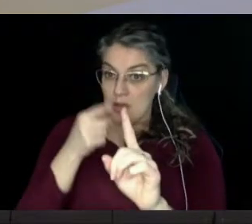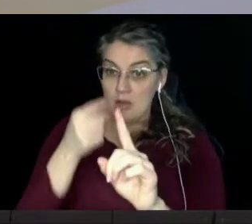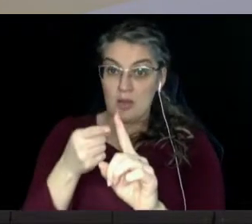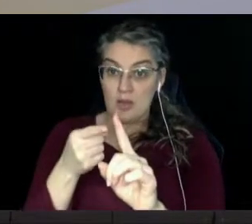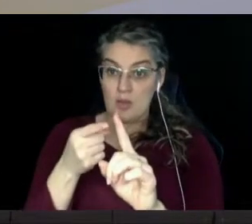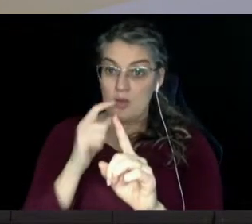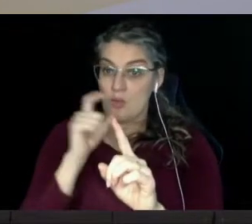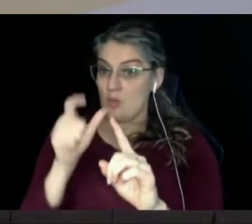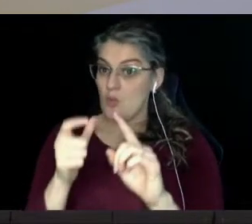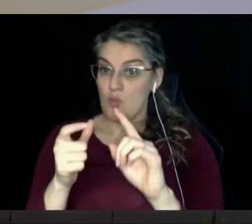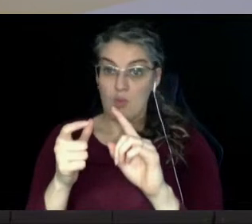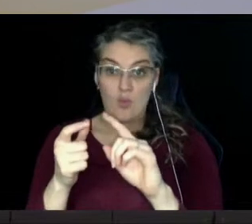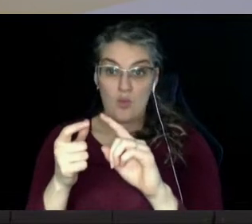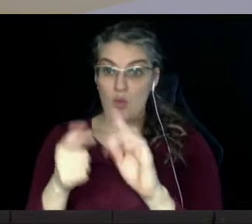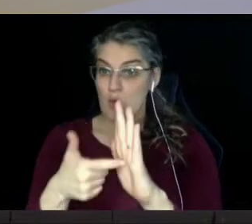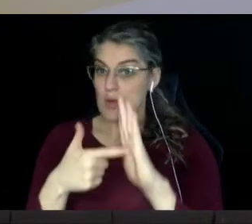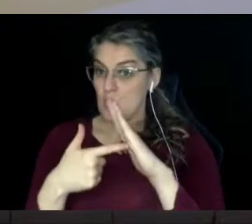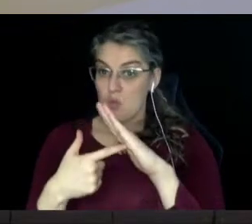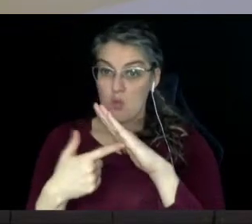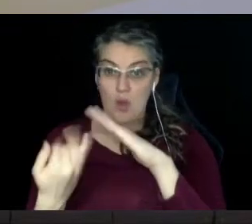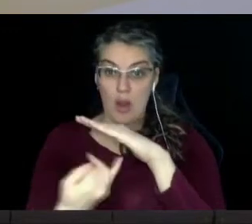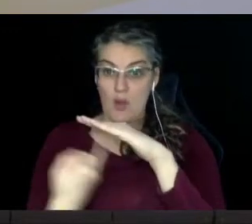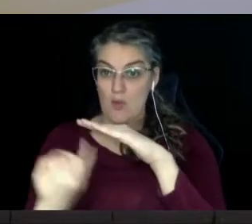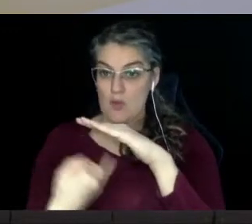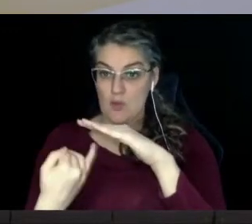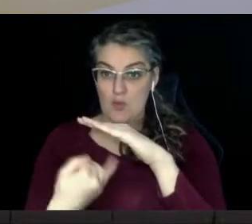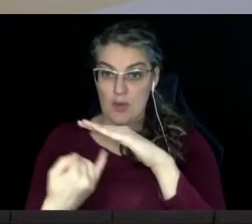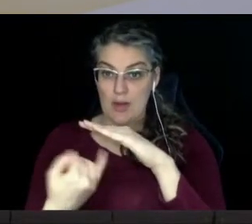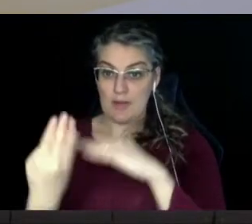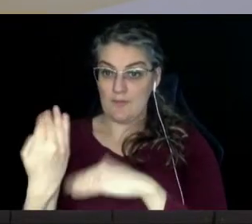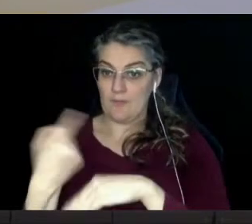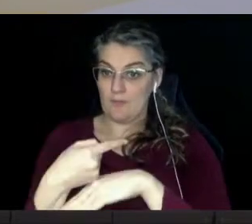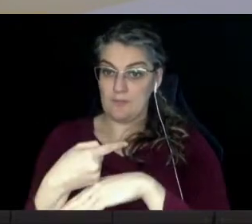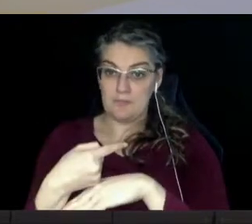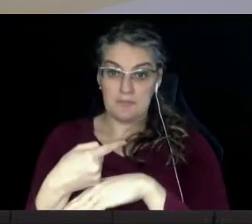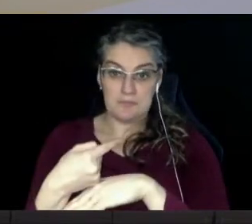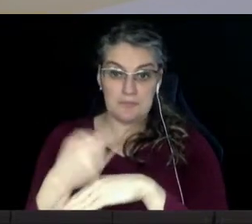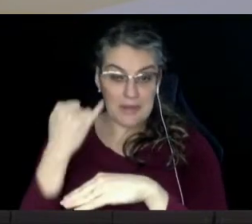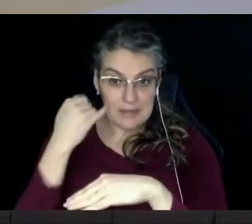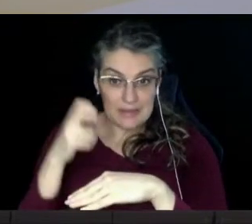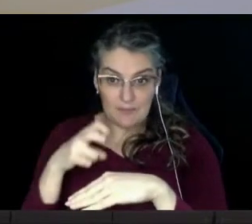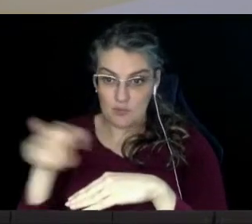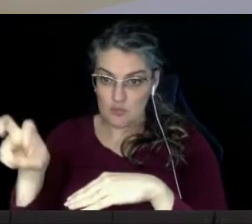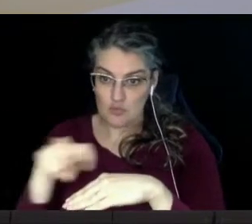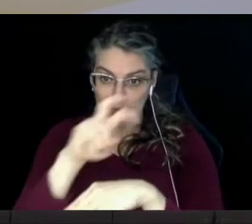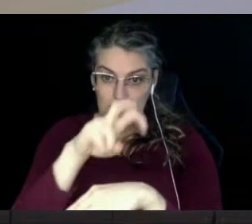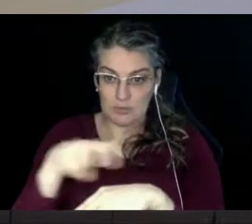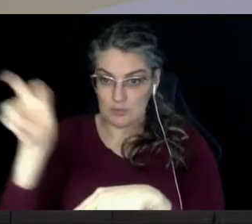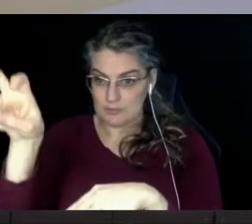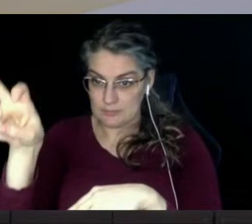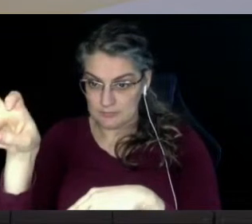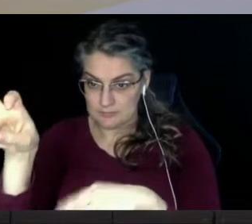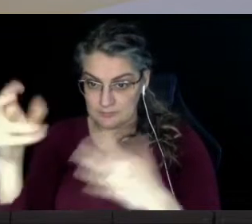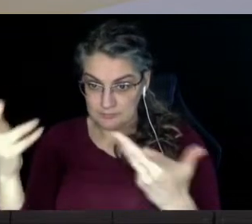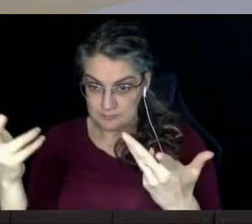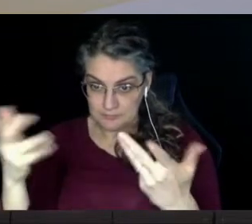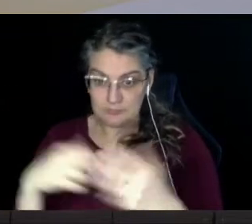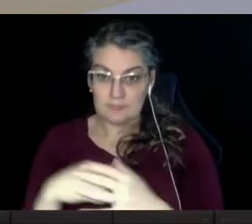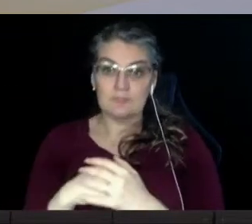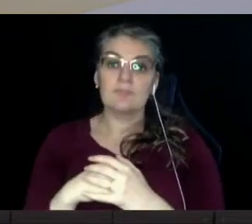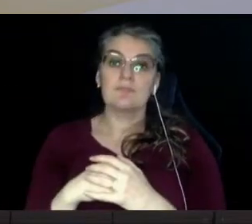from within Atlantic Canada to isolate within travel in the region. The Atlantic bubble has